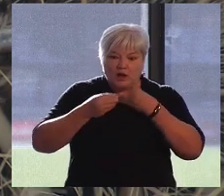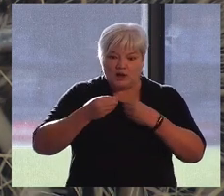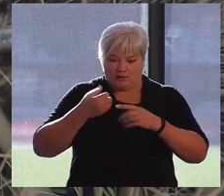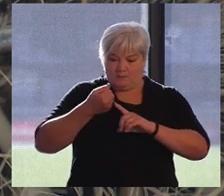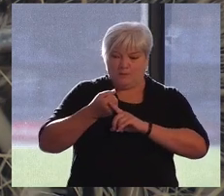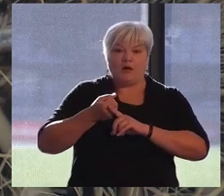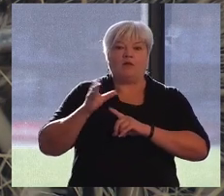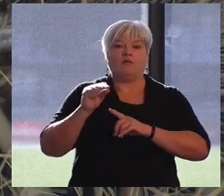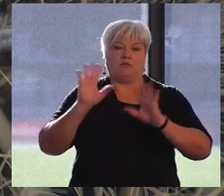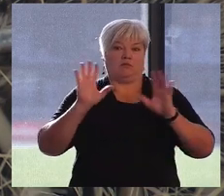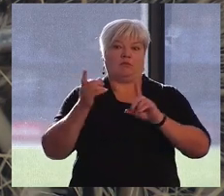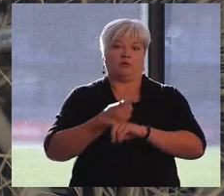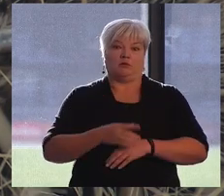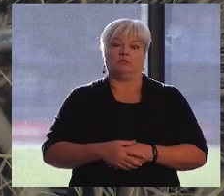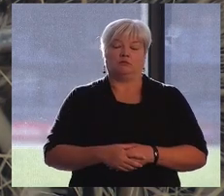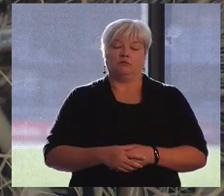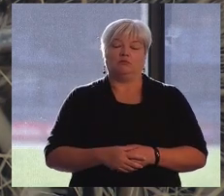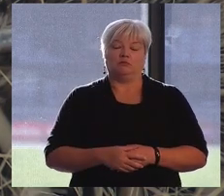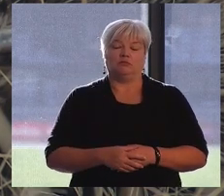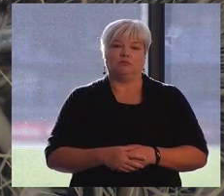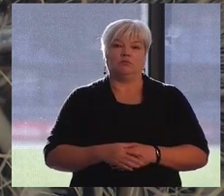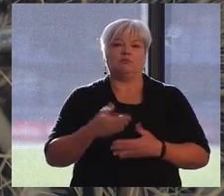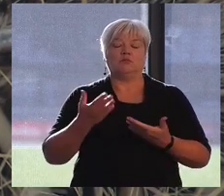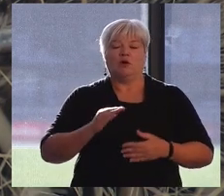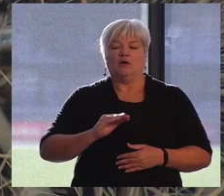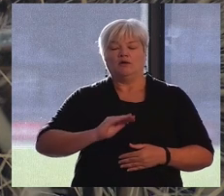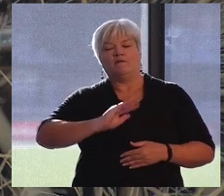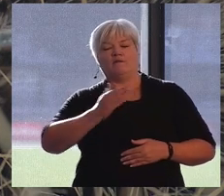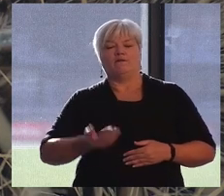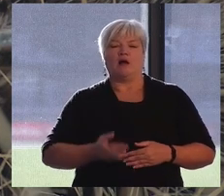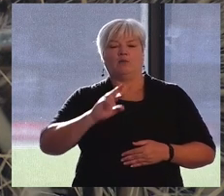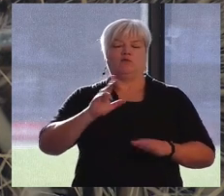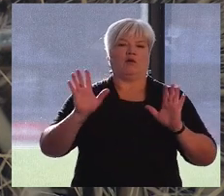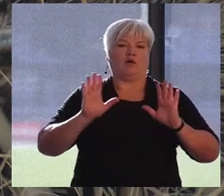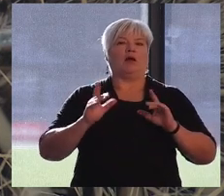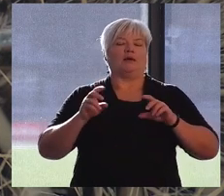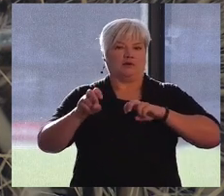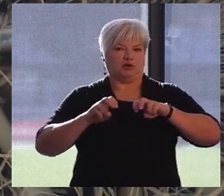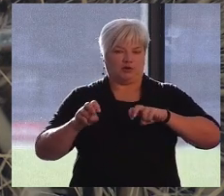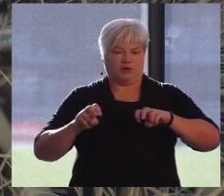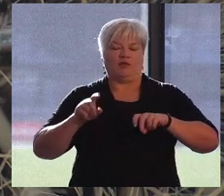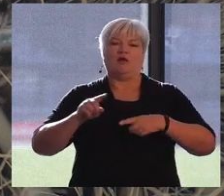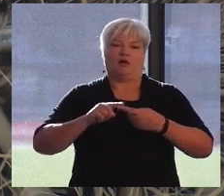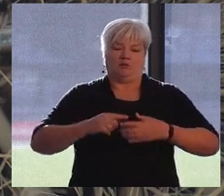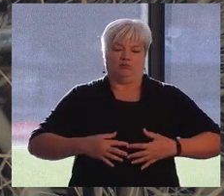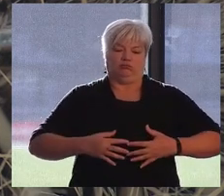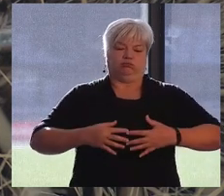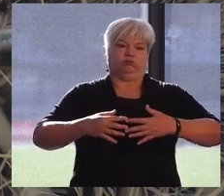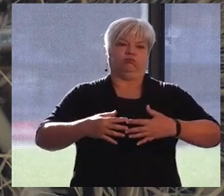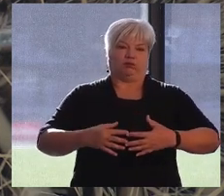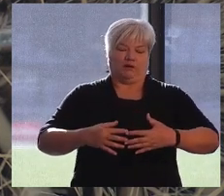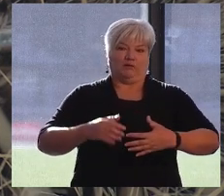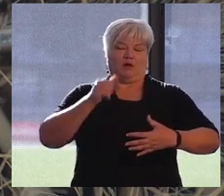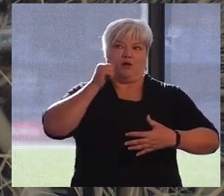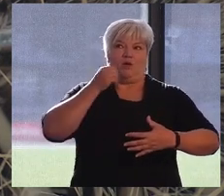change. So Farmers for Climate Action was about, I was heavily pregnant with my son at the time, so I know how old it is. It's 8 years old